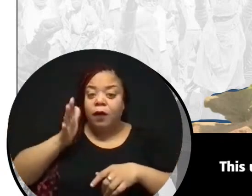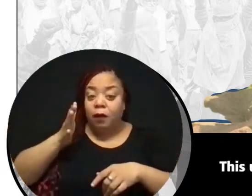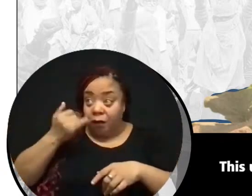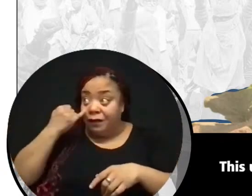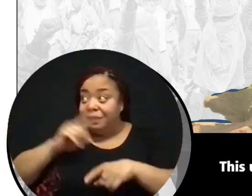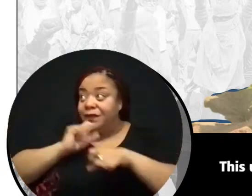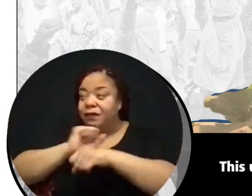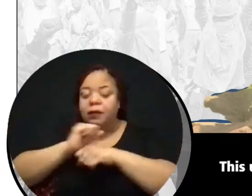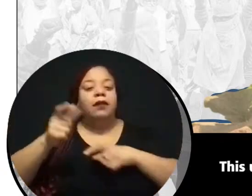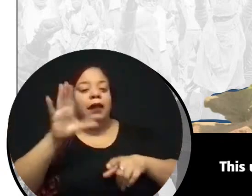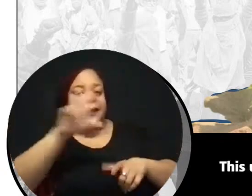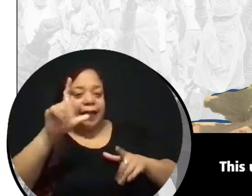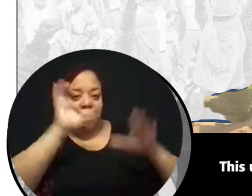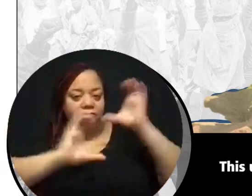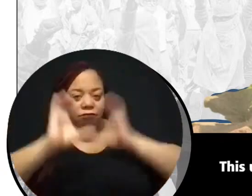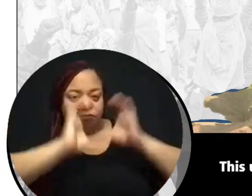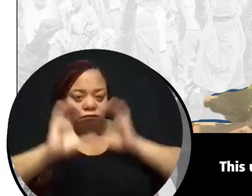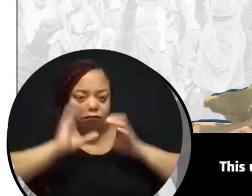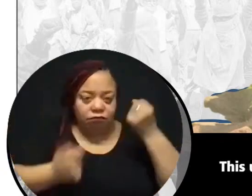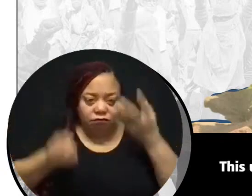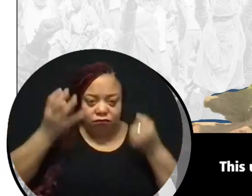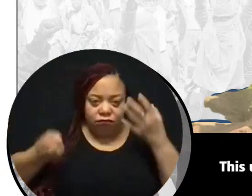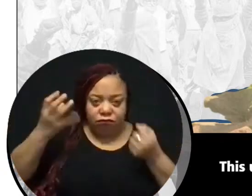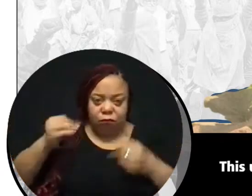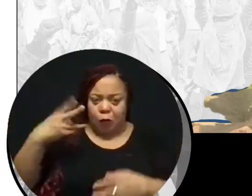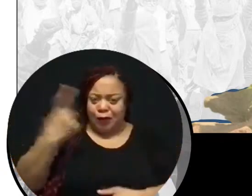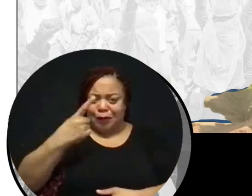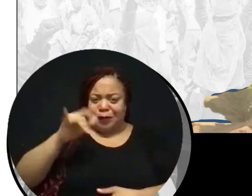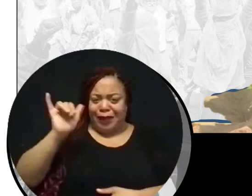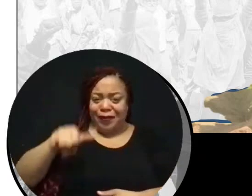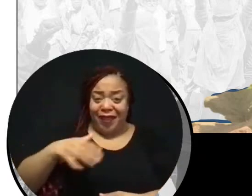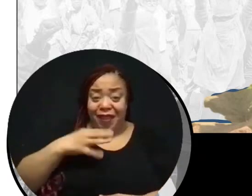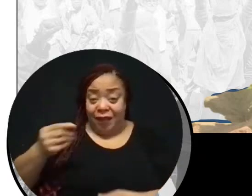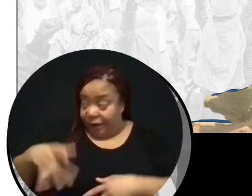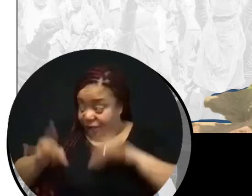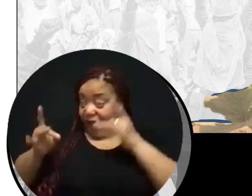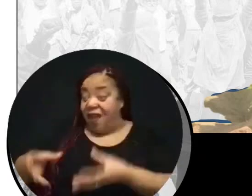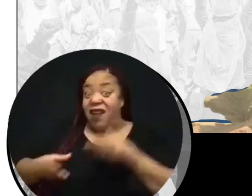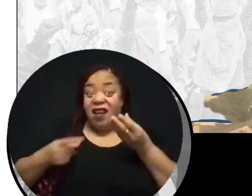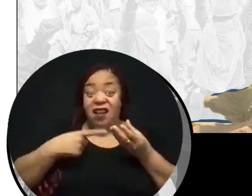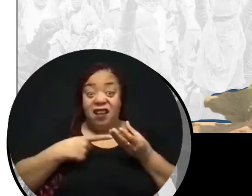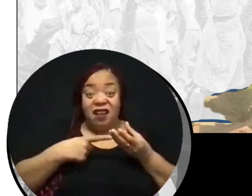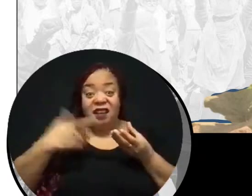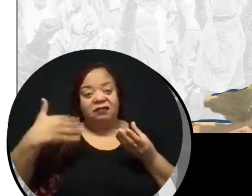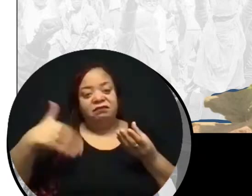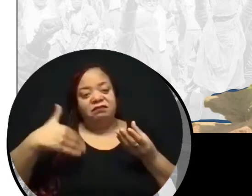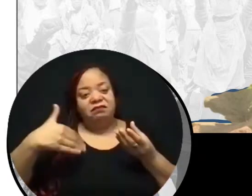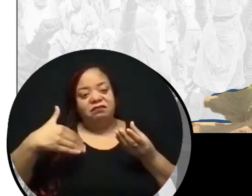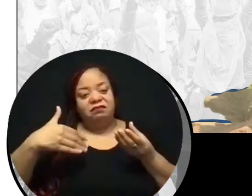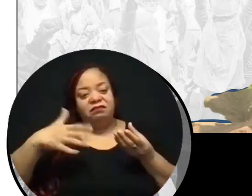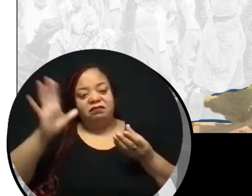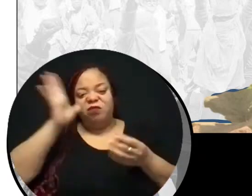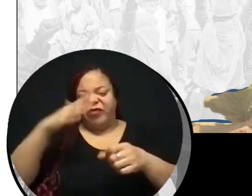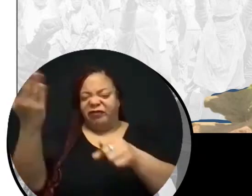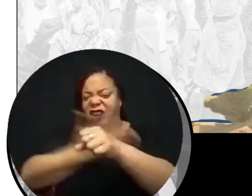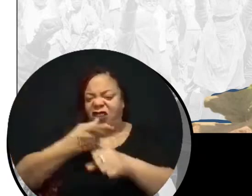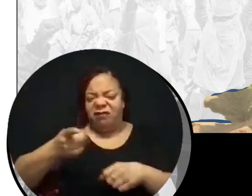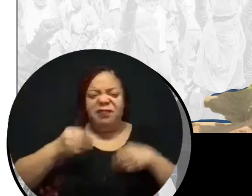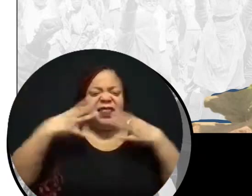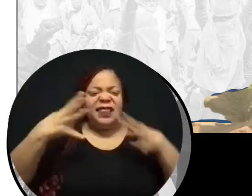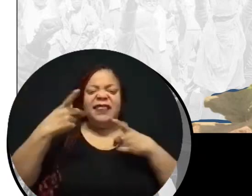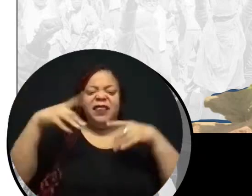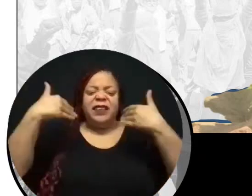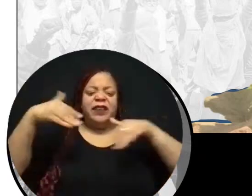ultimately will result in loss of good time. It'll result in people being denied for clemency because it's a